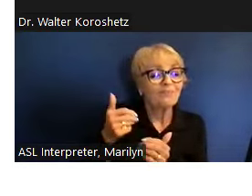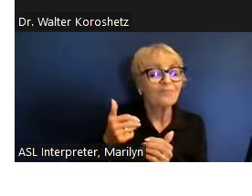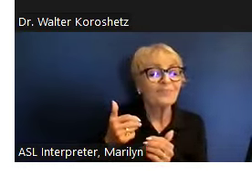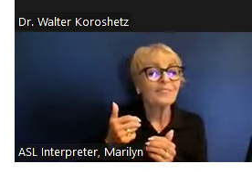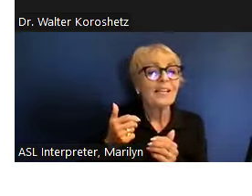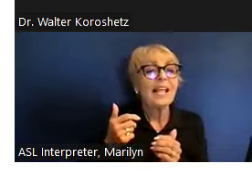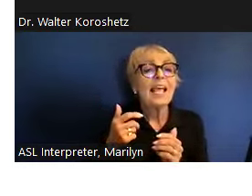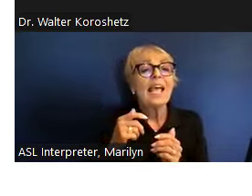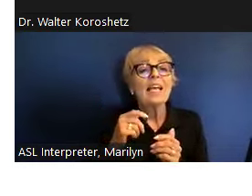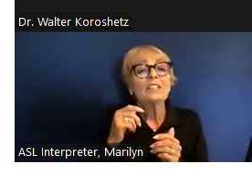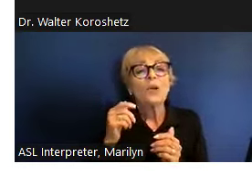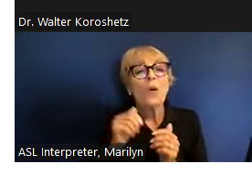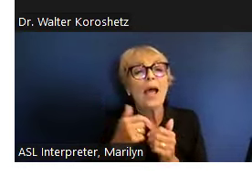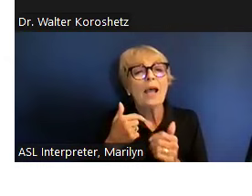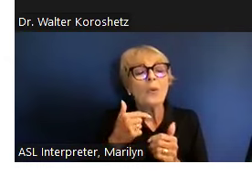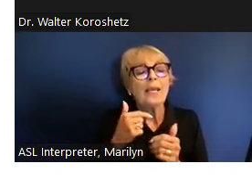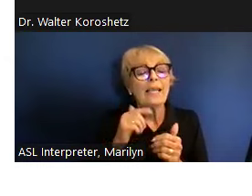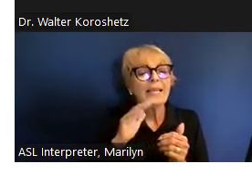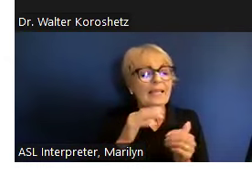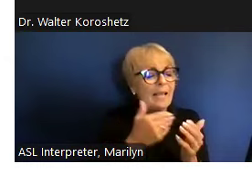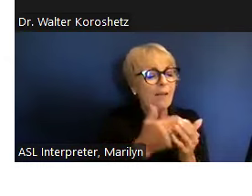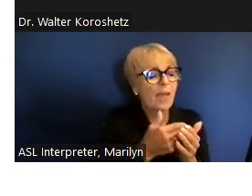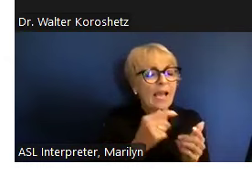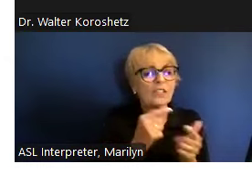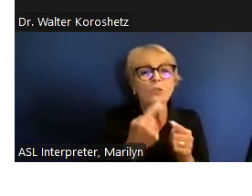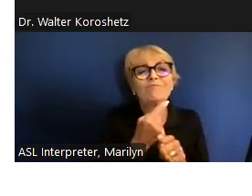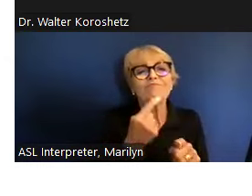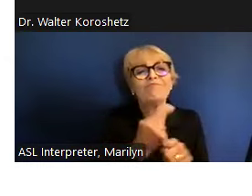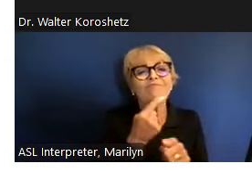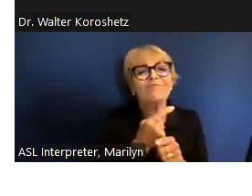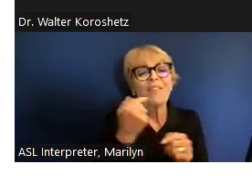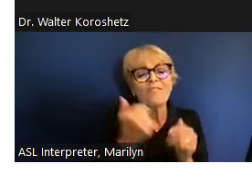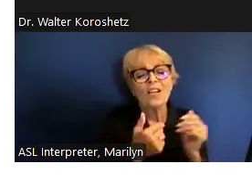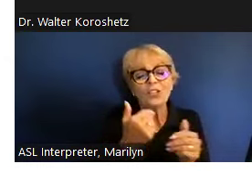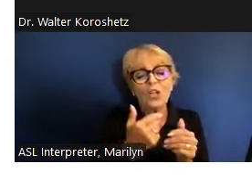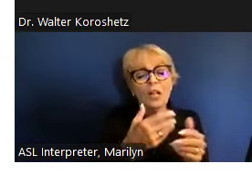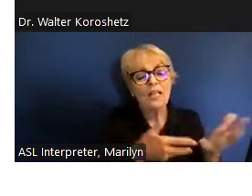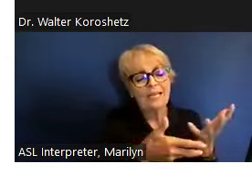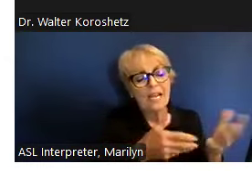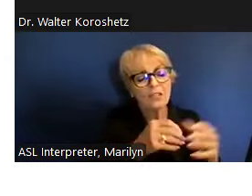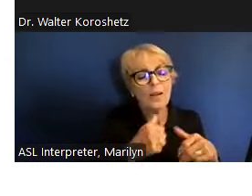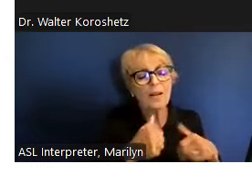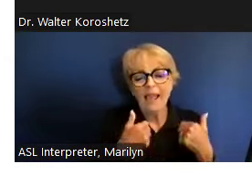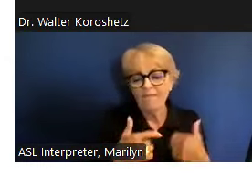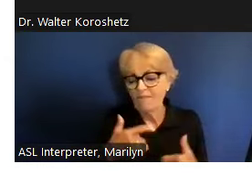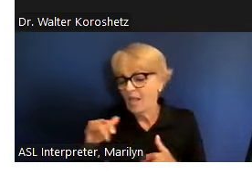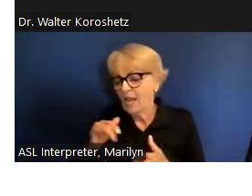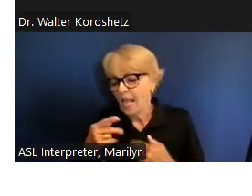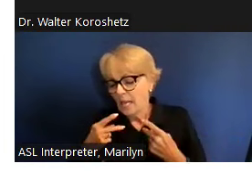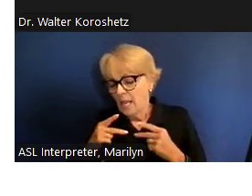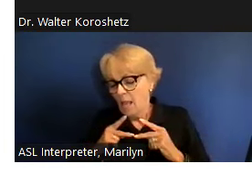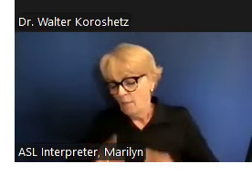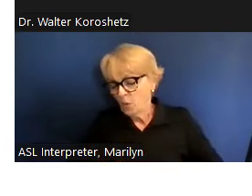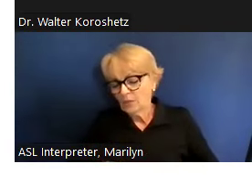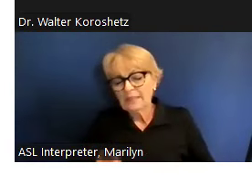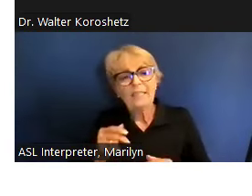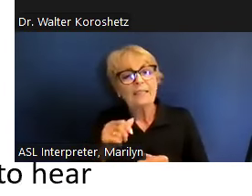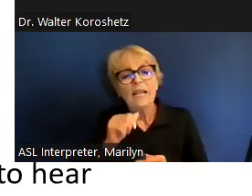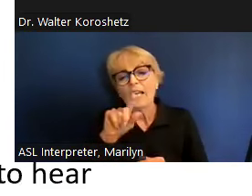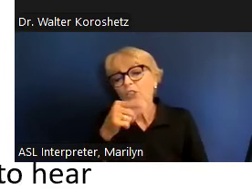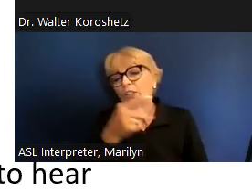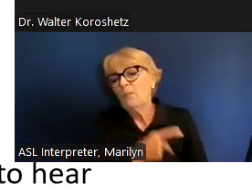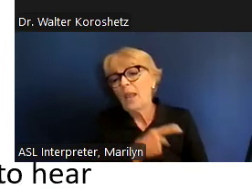that functional engagement with life? And again, what makes me kind of feel like a person, not just a patient or someone who's unwell.